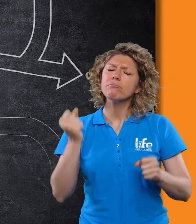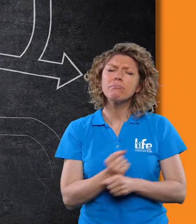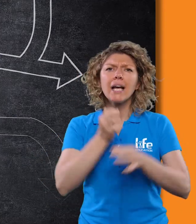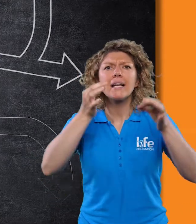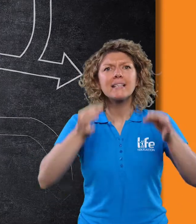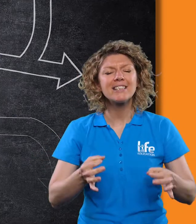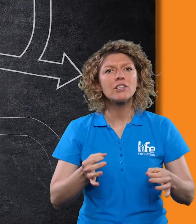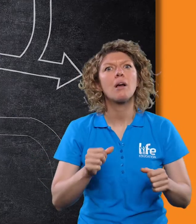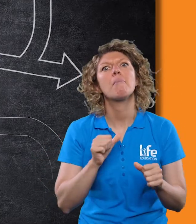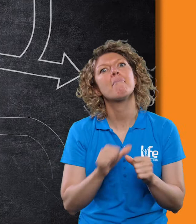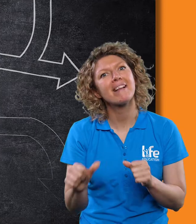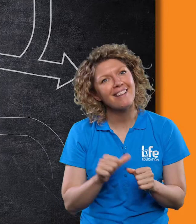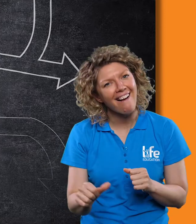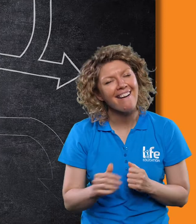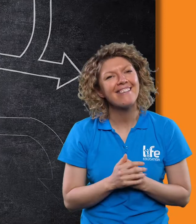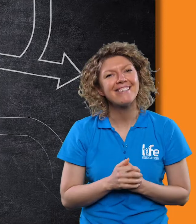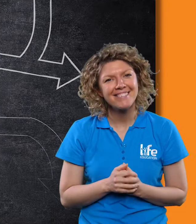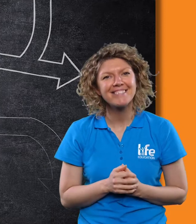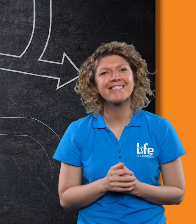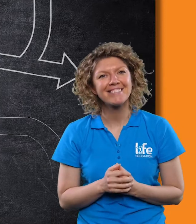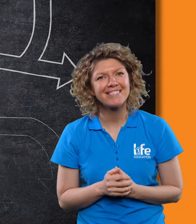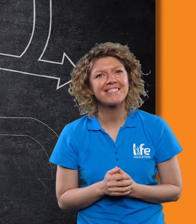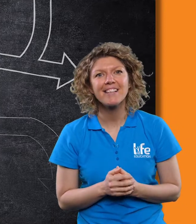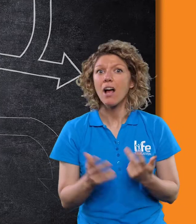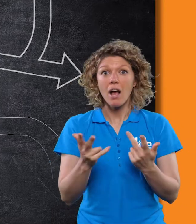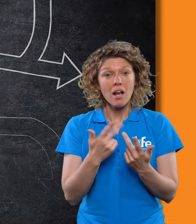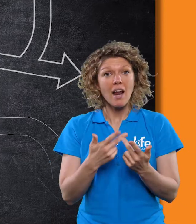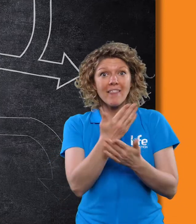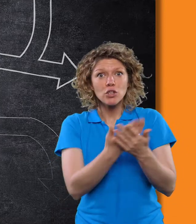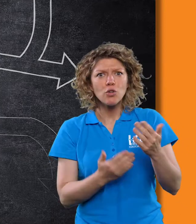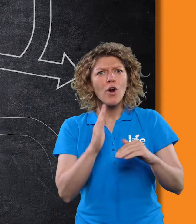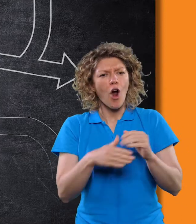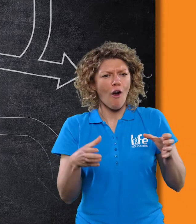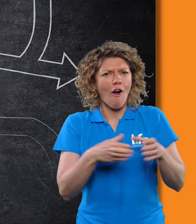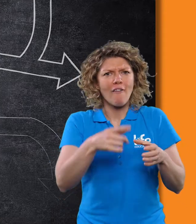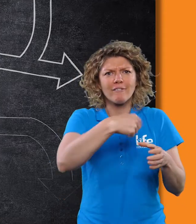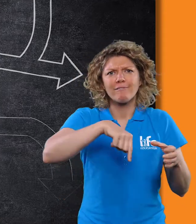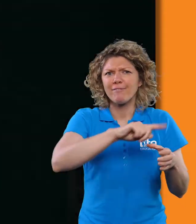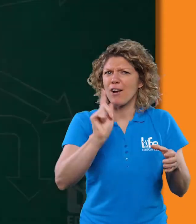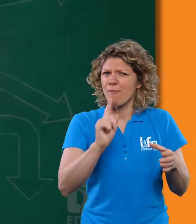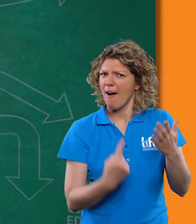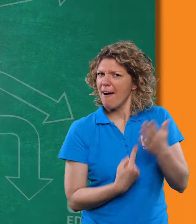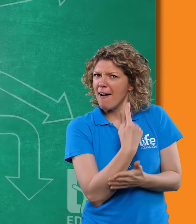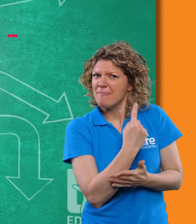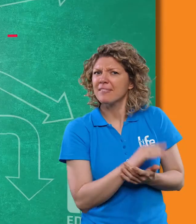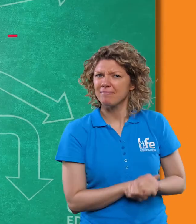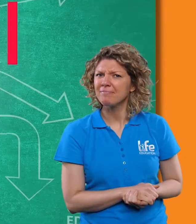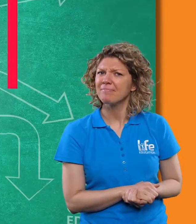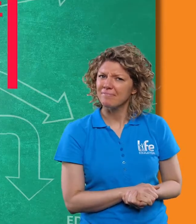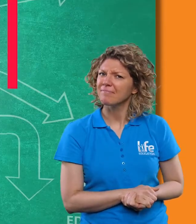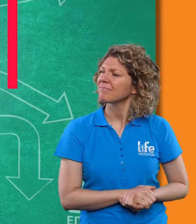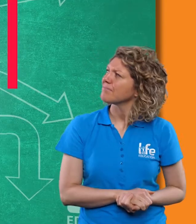us to make safer decisions. Let's hear some young people talking about how they handle pressure.